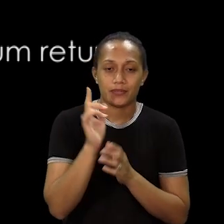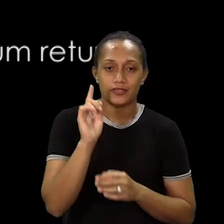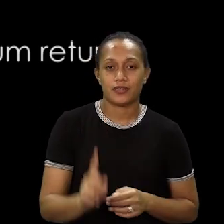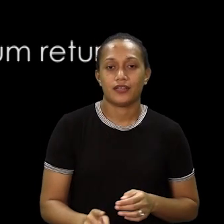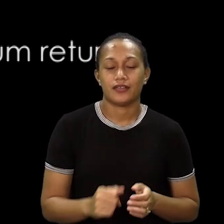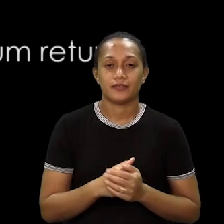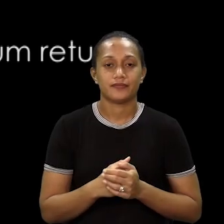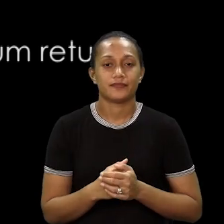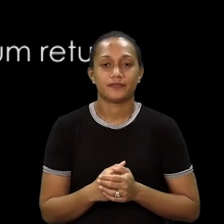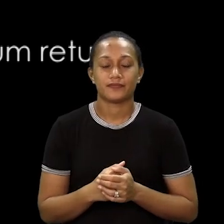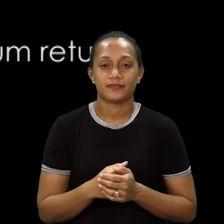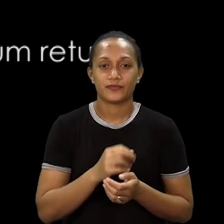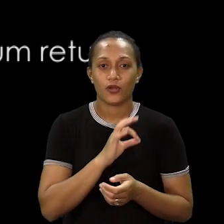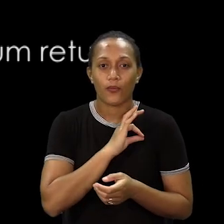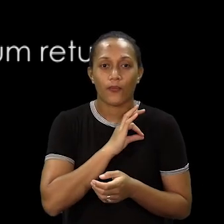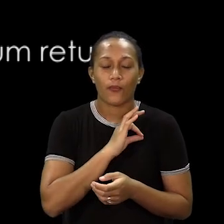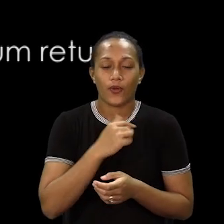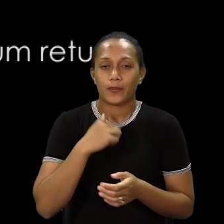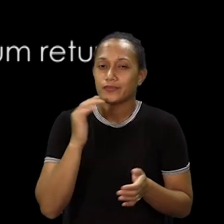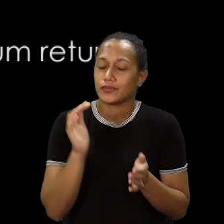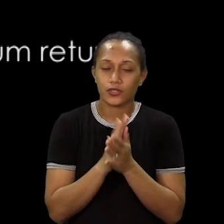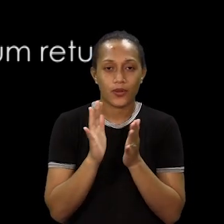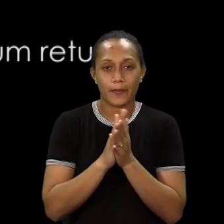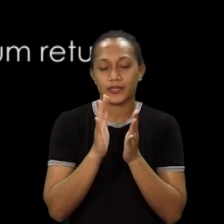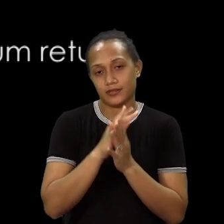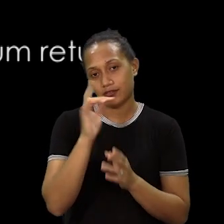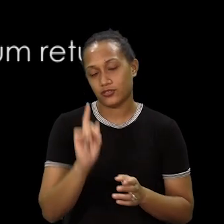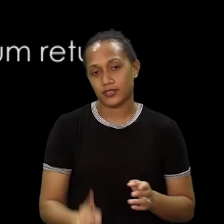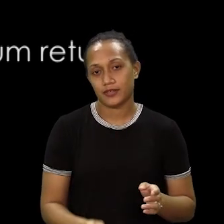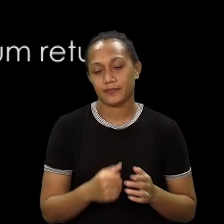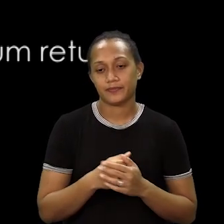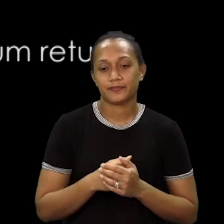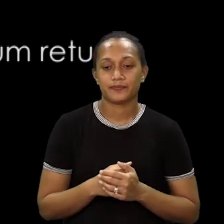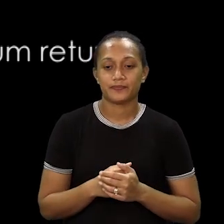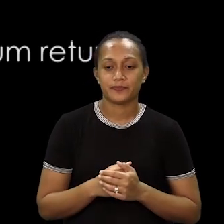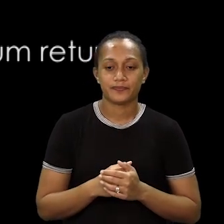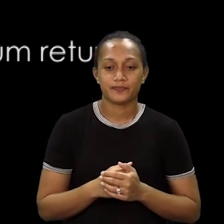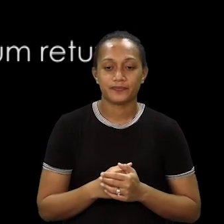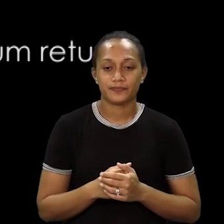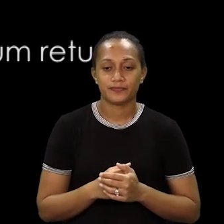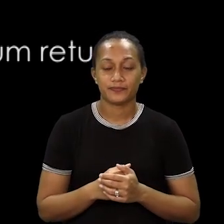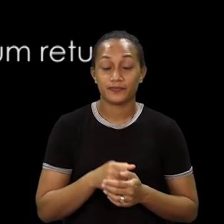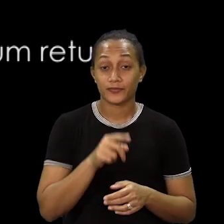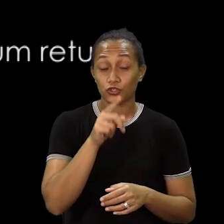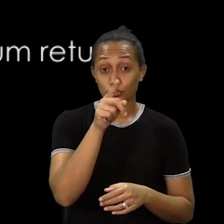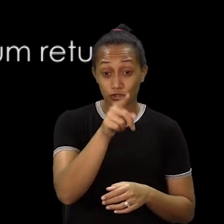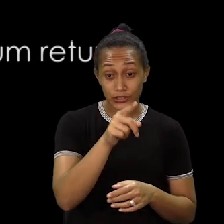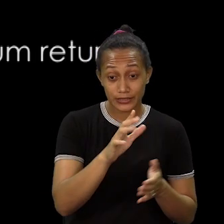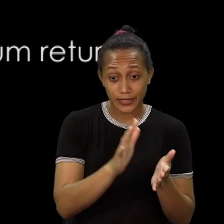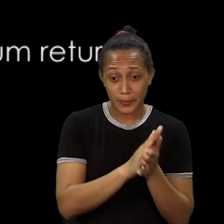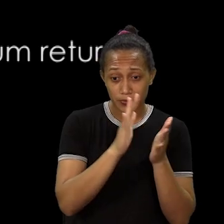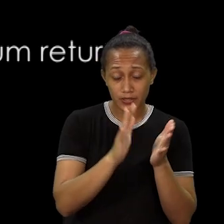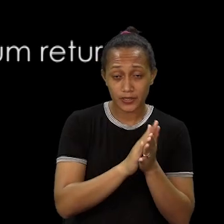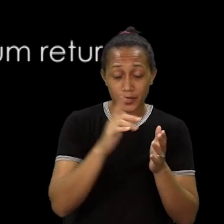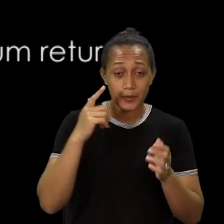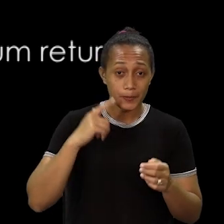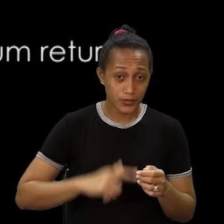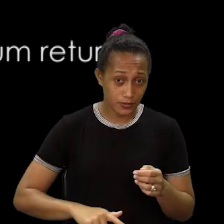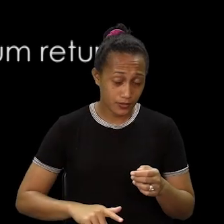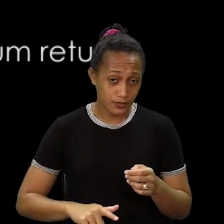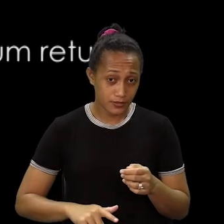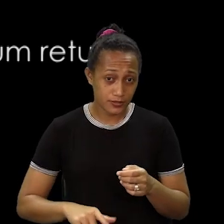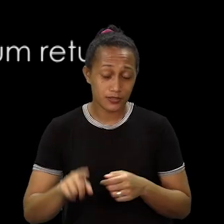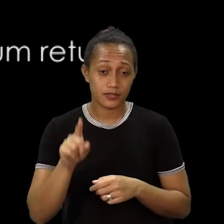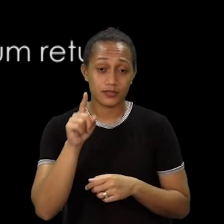Oh, I am so happy today. Oh, I am so happy today. She